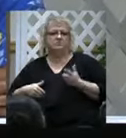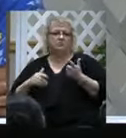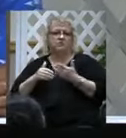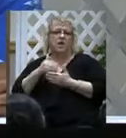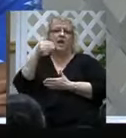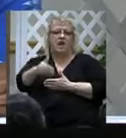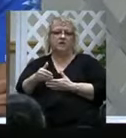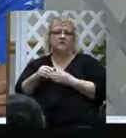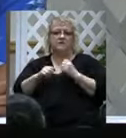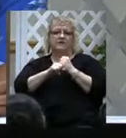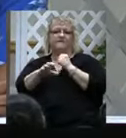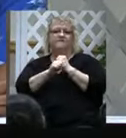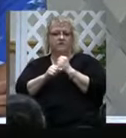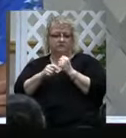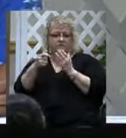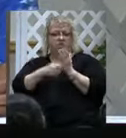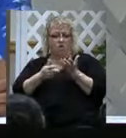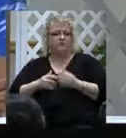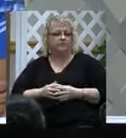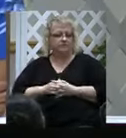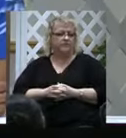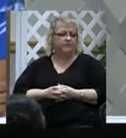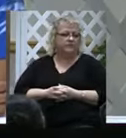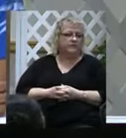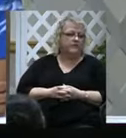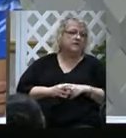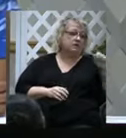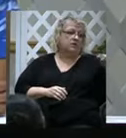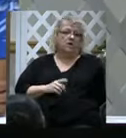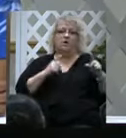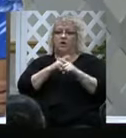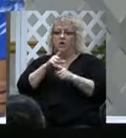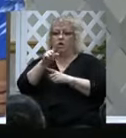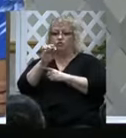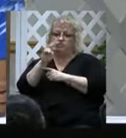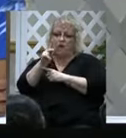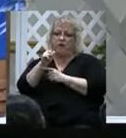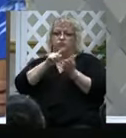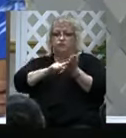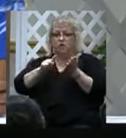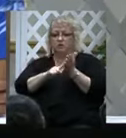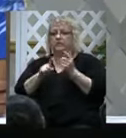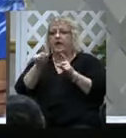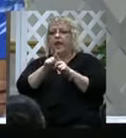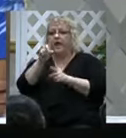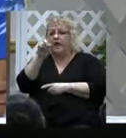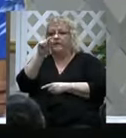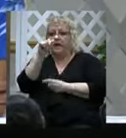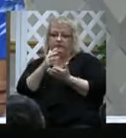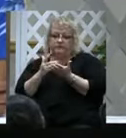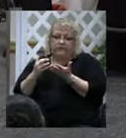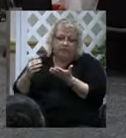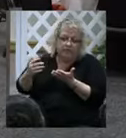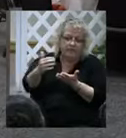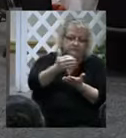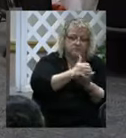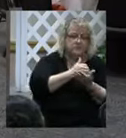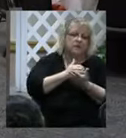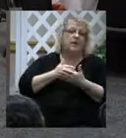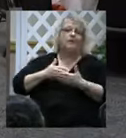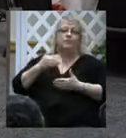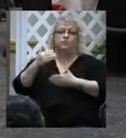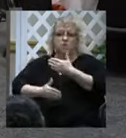do for the next event as well. Yeah, when you said tracking record, it made me think of data collection, and so it is a process. So